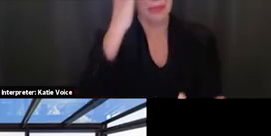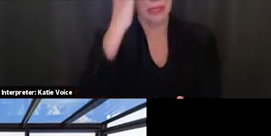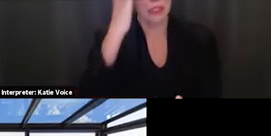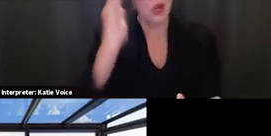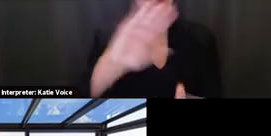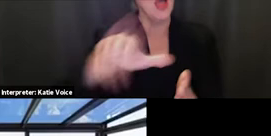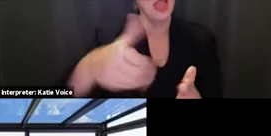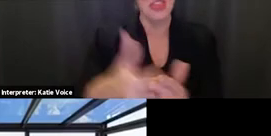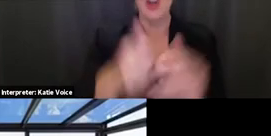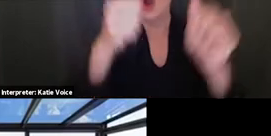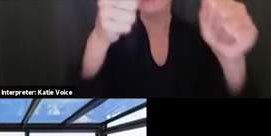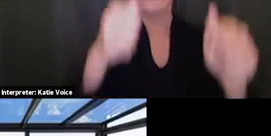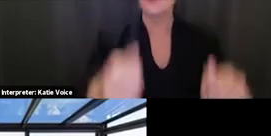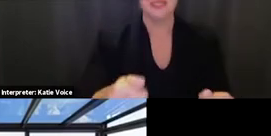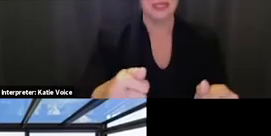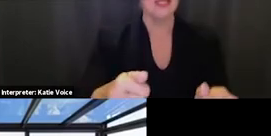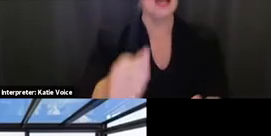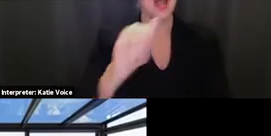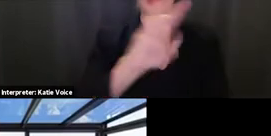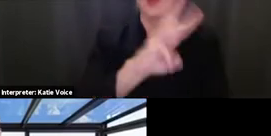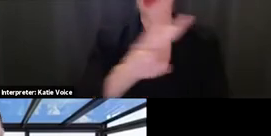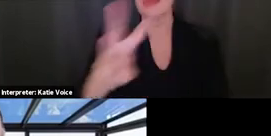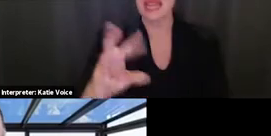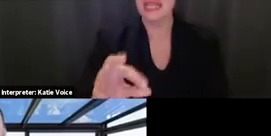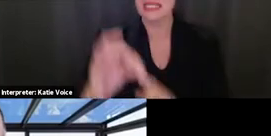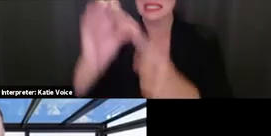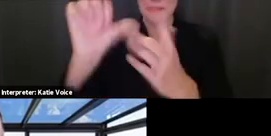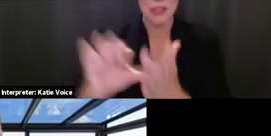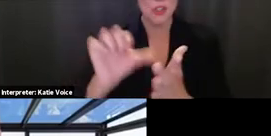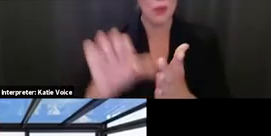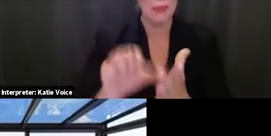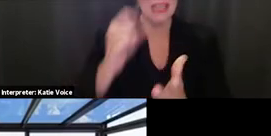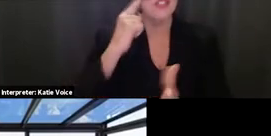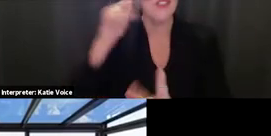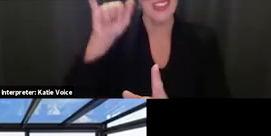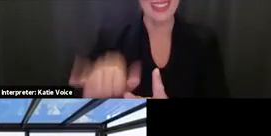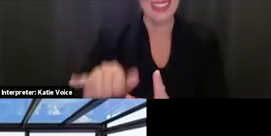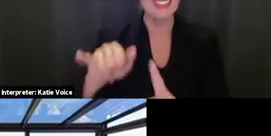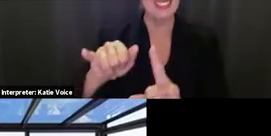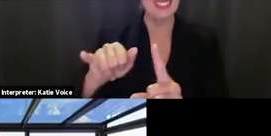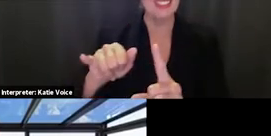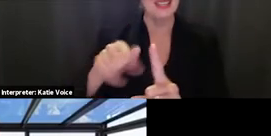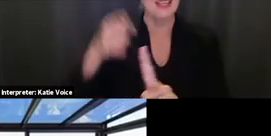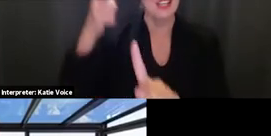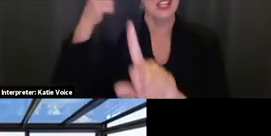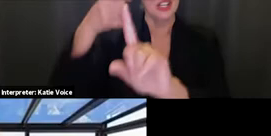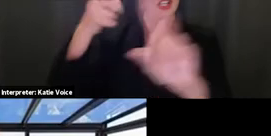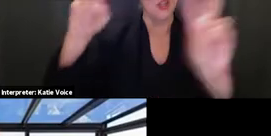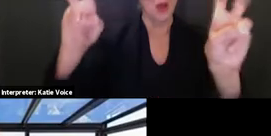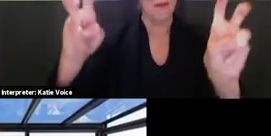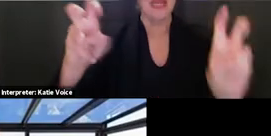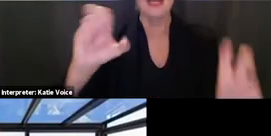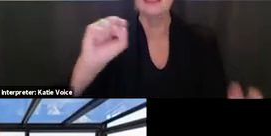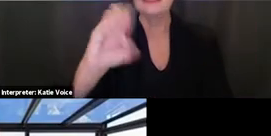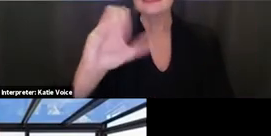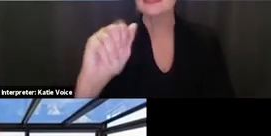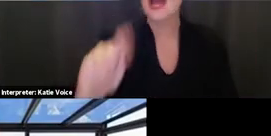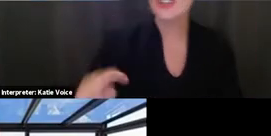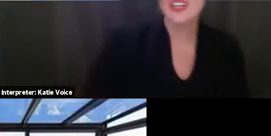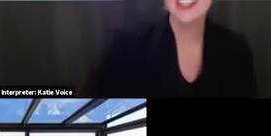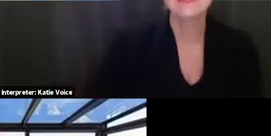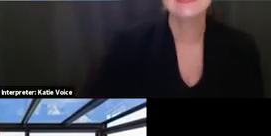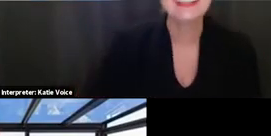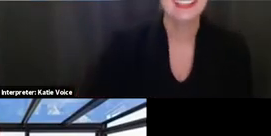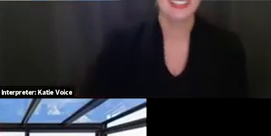with a special page dedicated to this topic scott are you with us i am can you hear